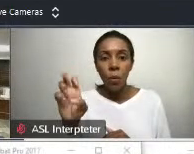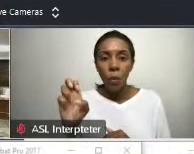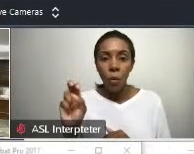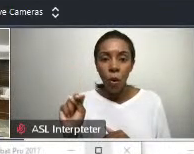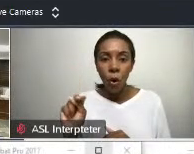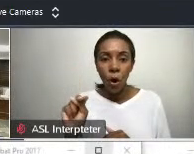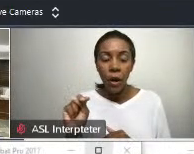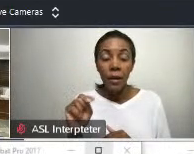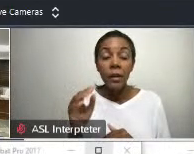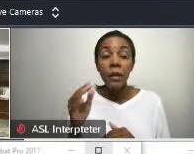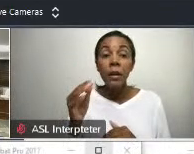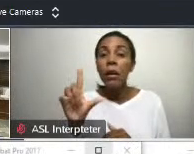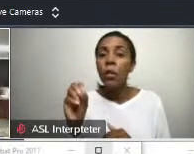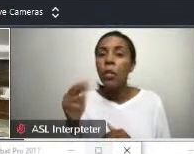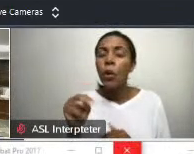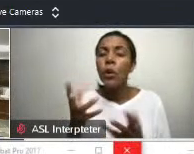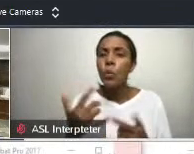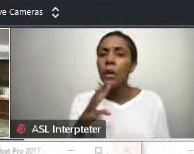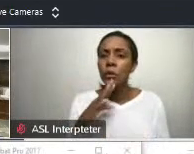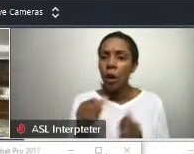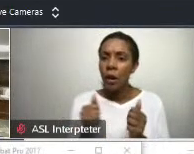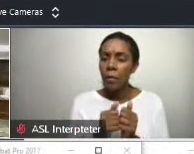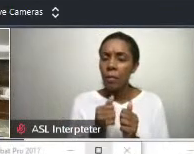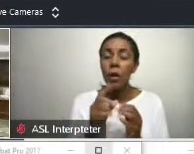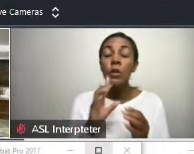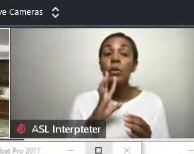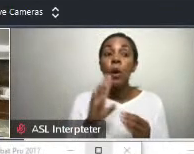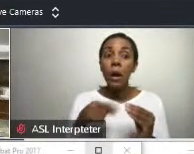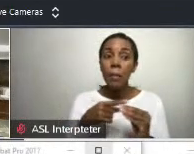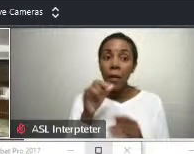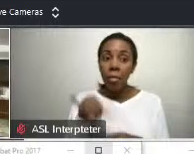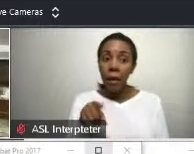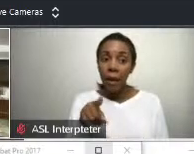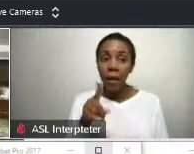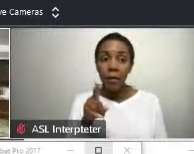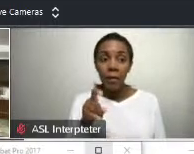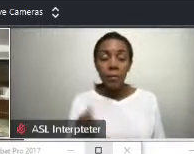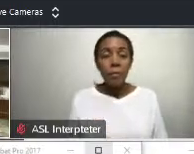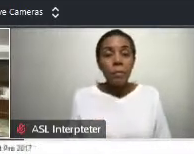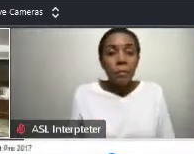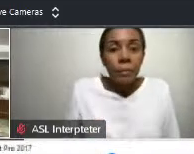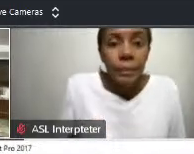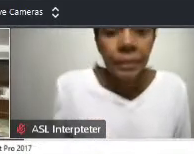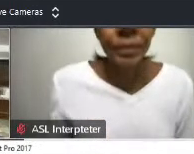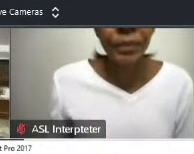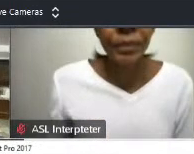Councilwoman Logan, do you want to speak on this, or do you want Administrator Whitehead?